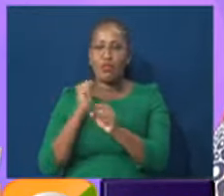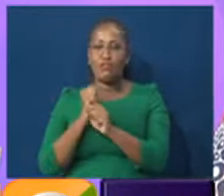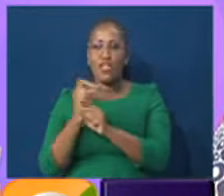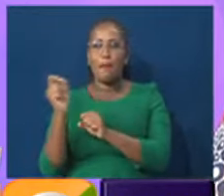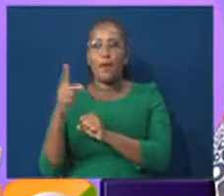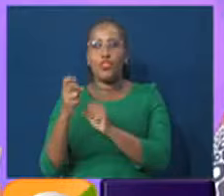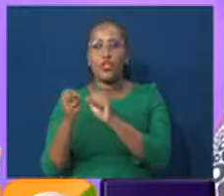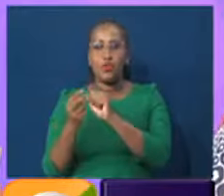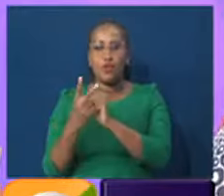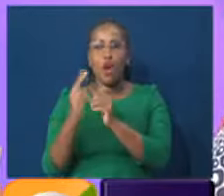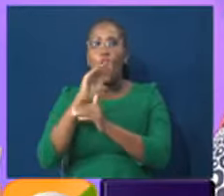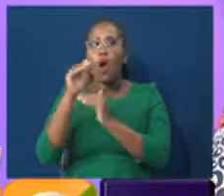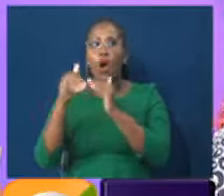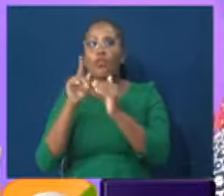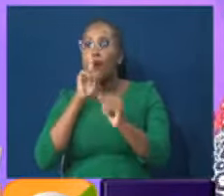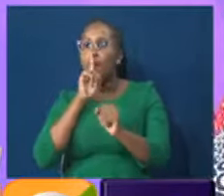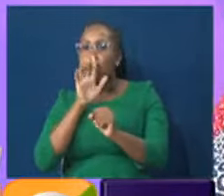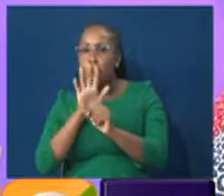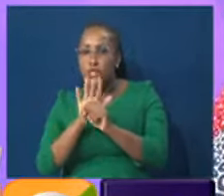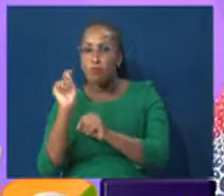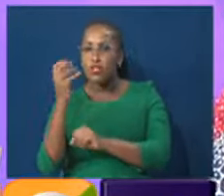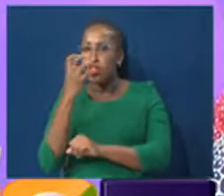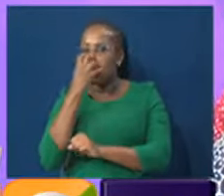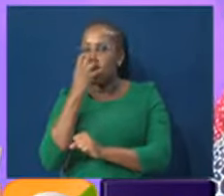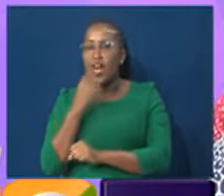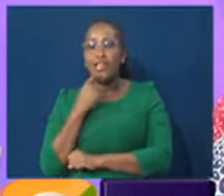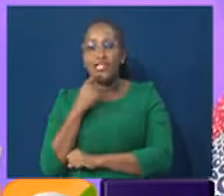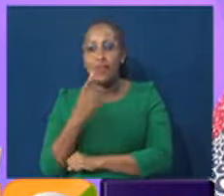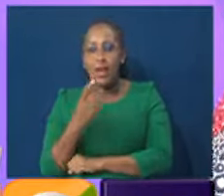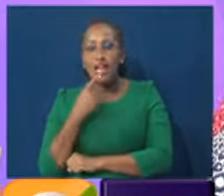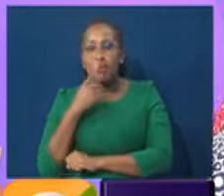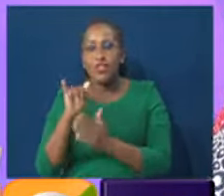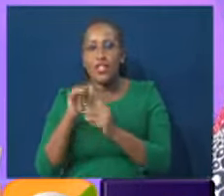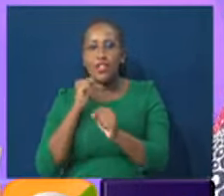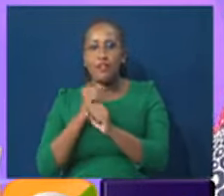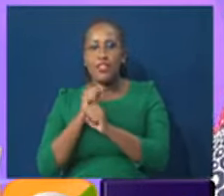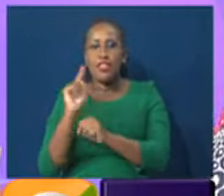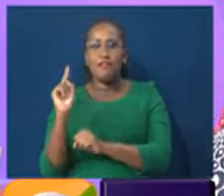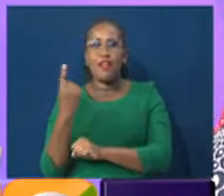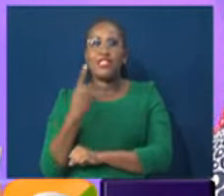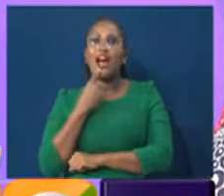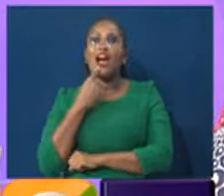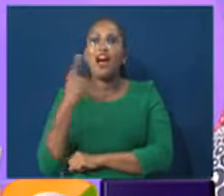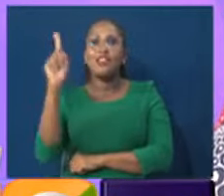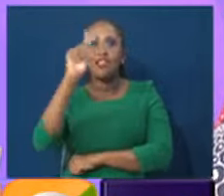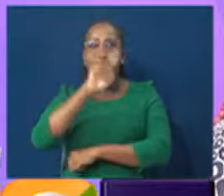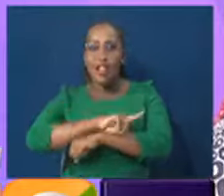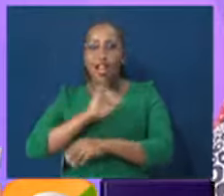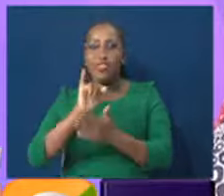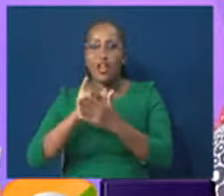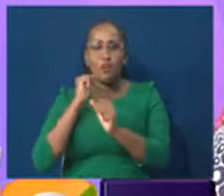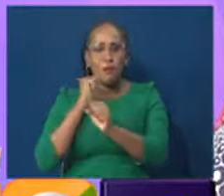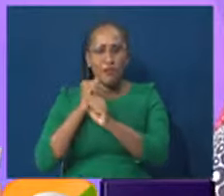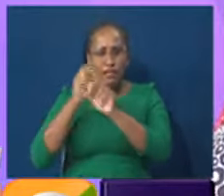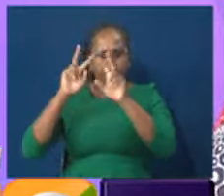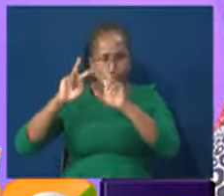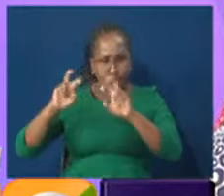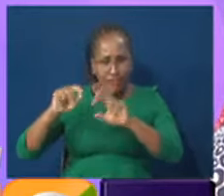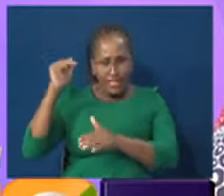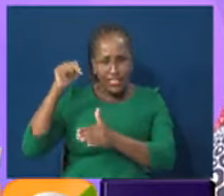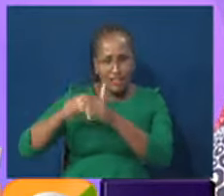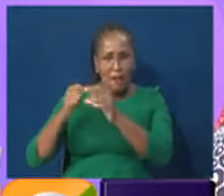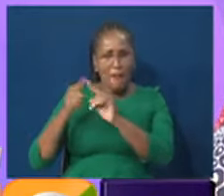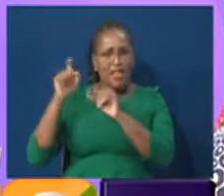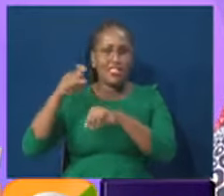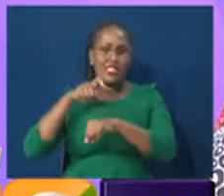the promises that he had made and said that he would do in his first 100 days. That we did, you know, in detail. So this time